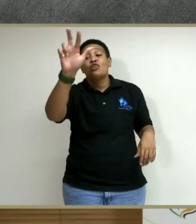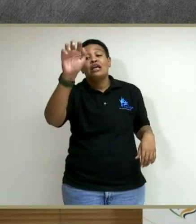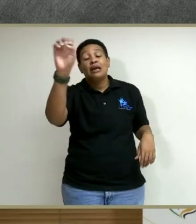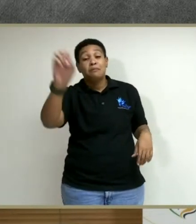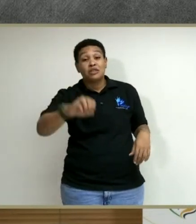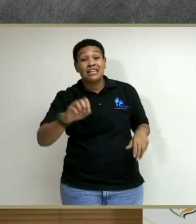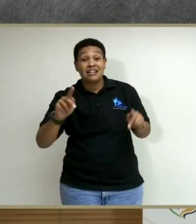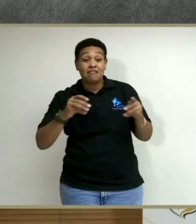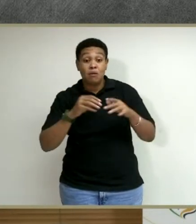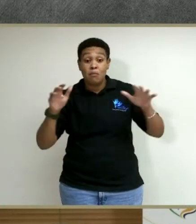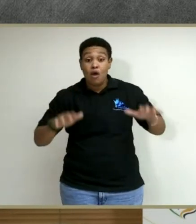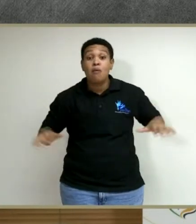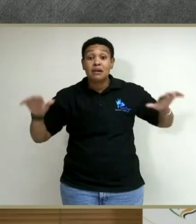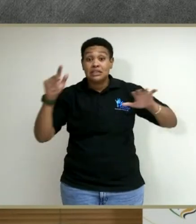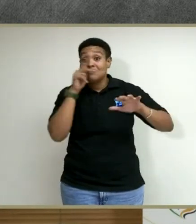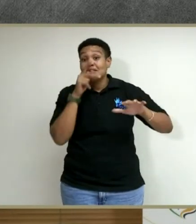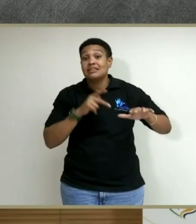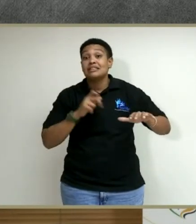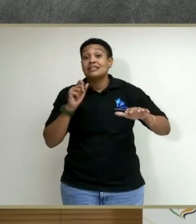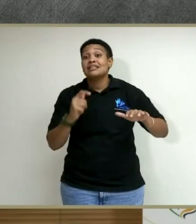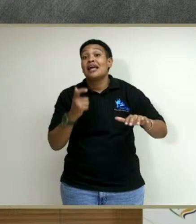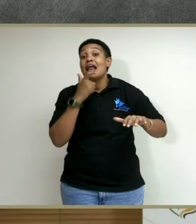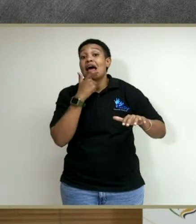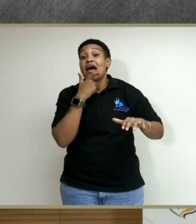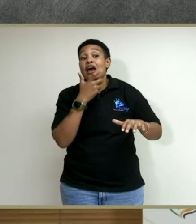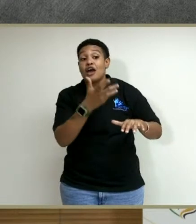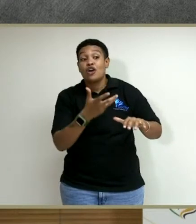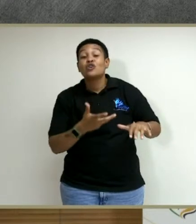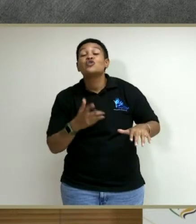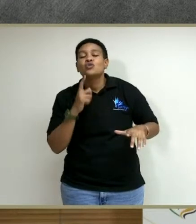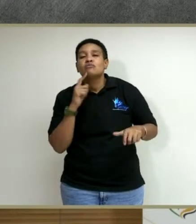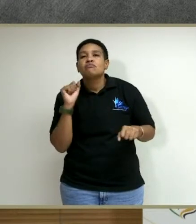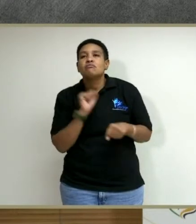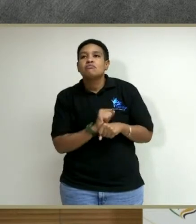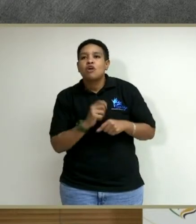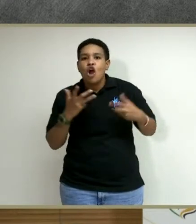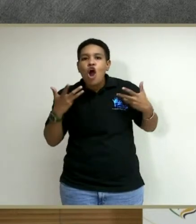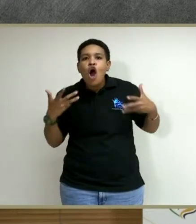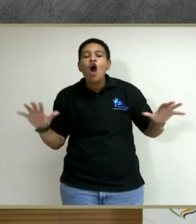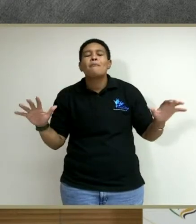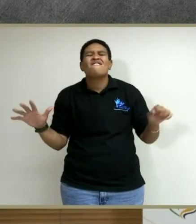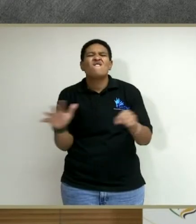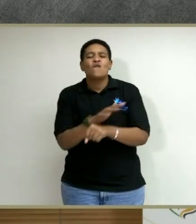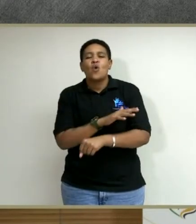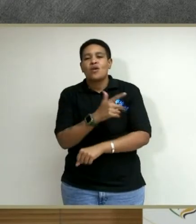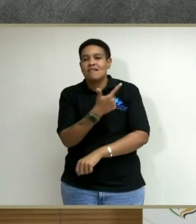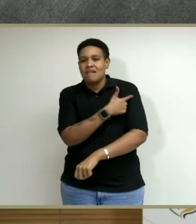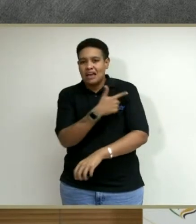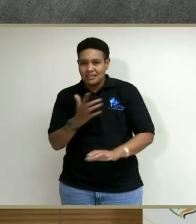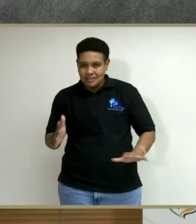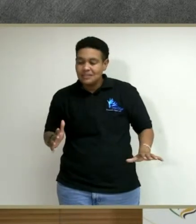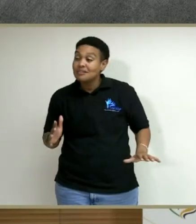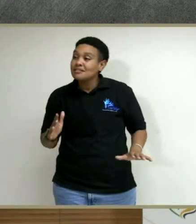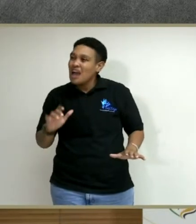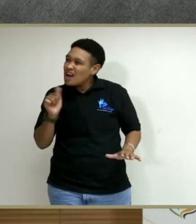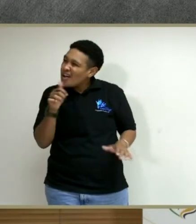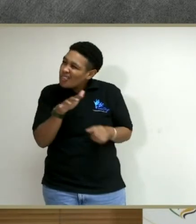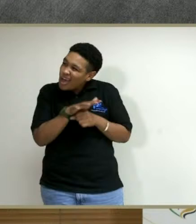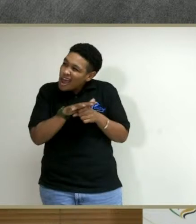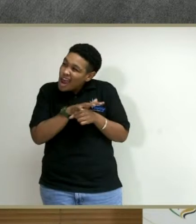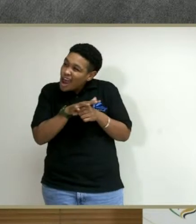of the population of Kingston and St. Andrew that are completely vaccinated. Another